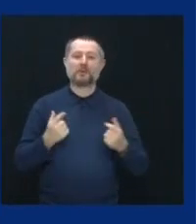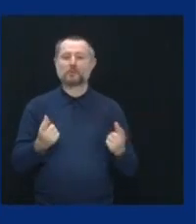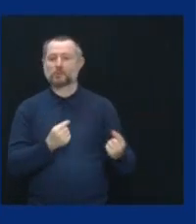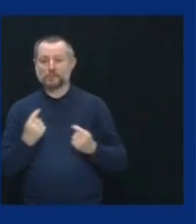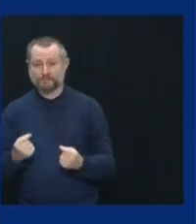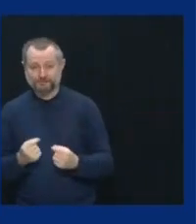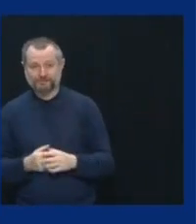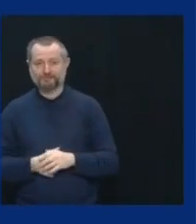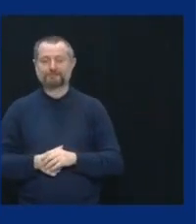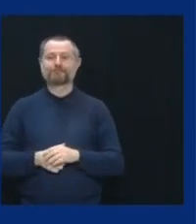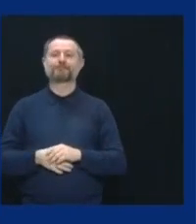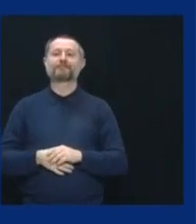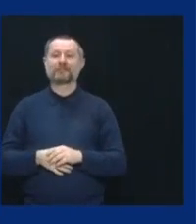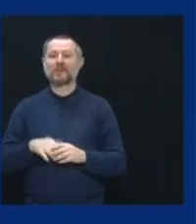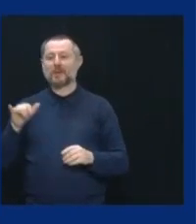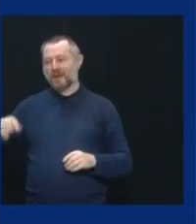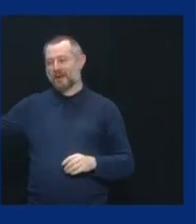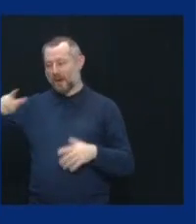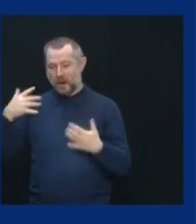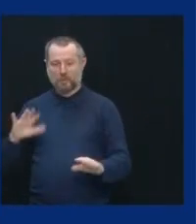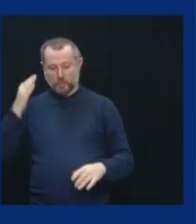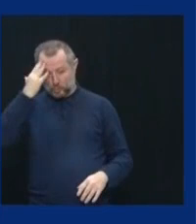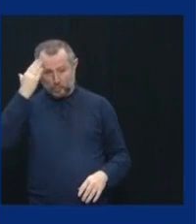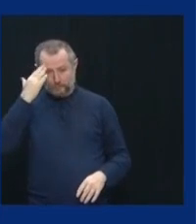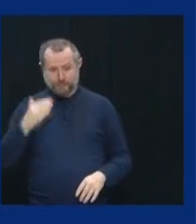interviews. They knew.